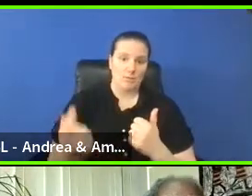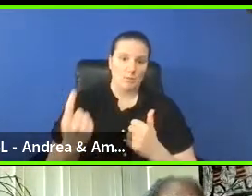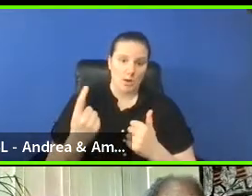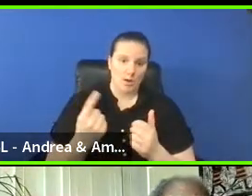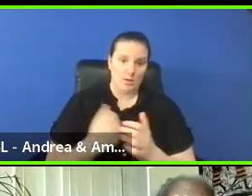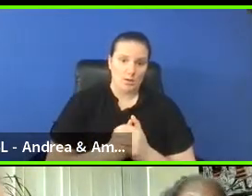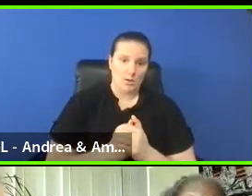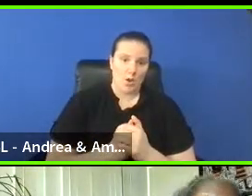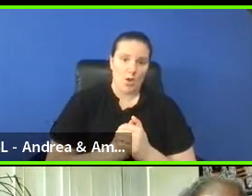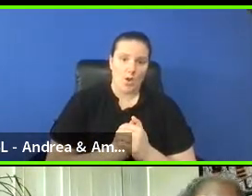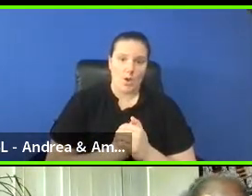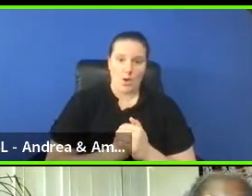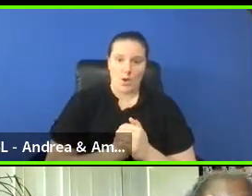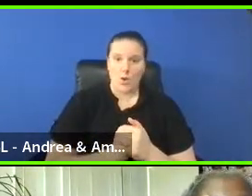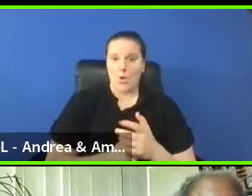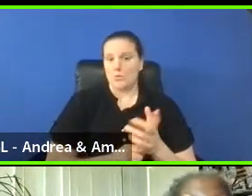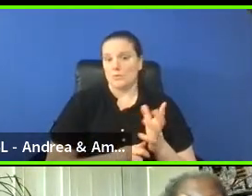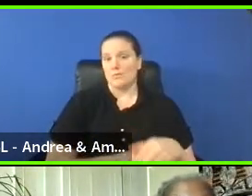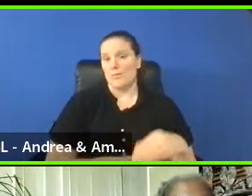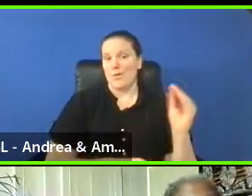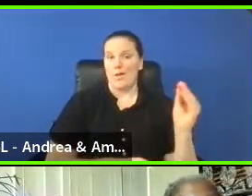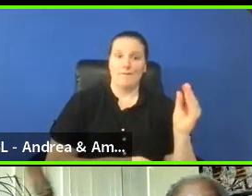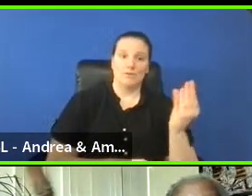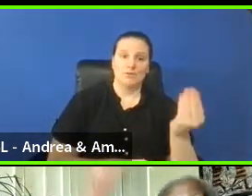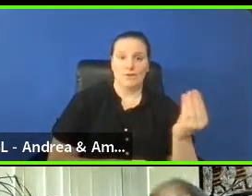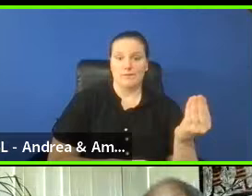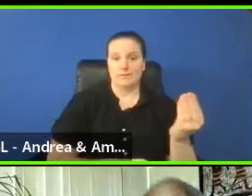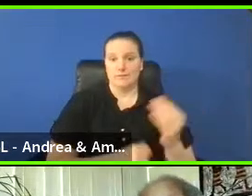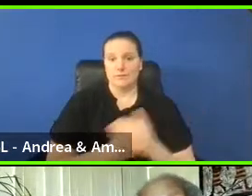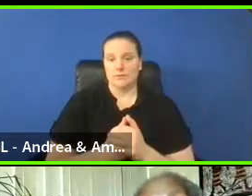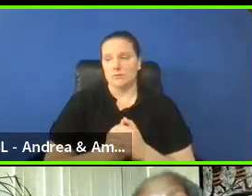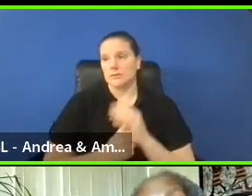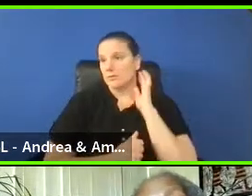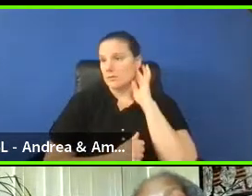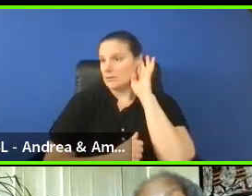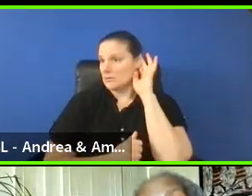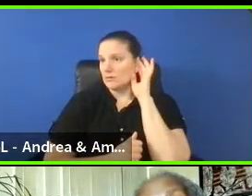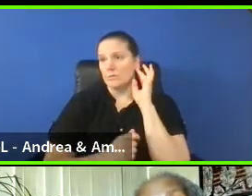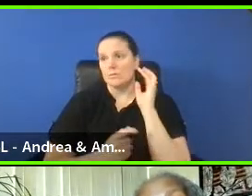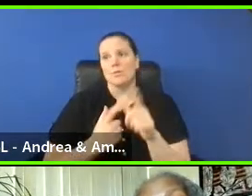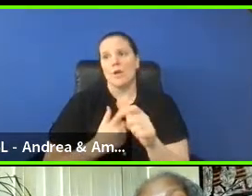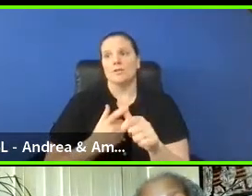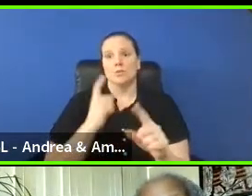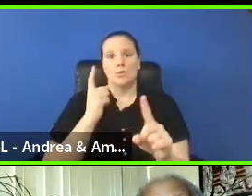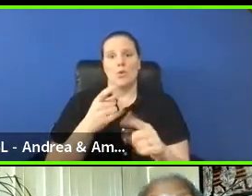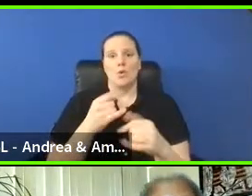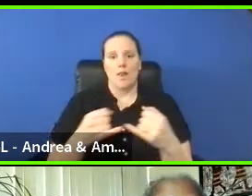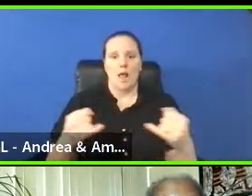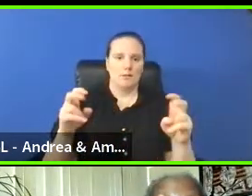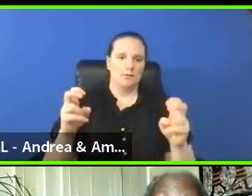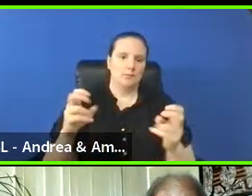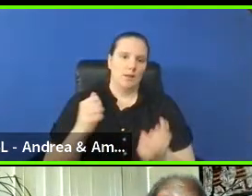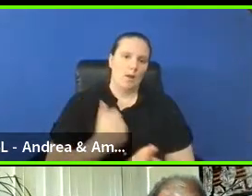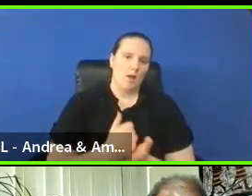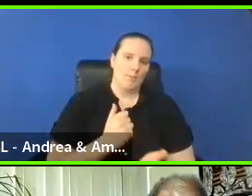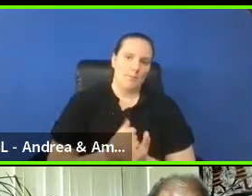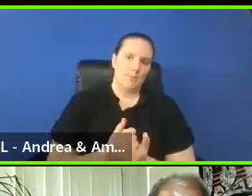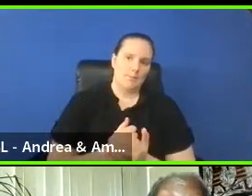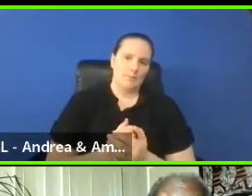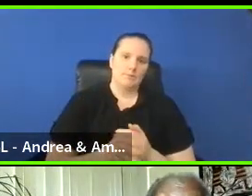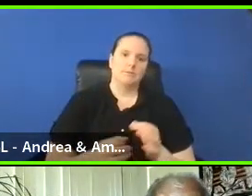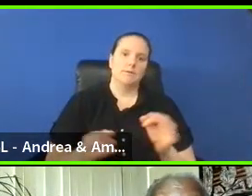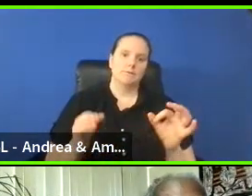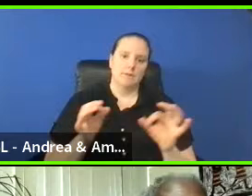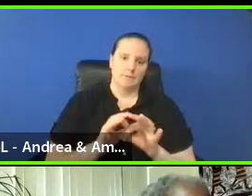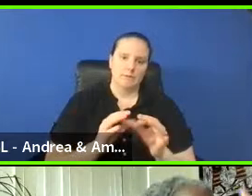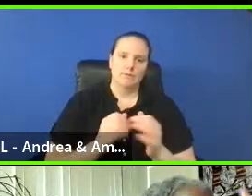oh, you just pulled it off the shelf and you're just running to the goal line, right? So it will help us significantly